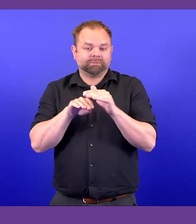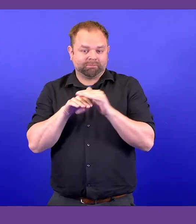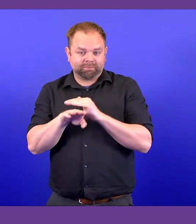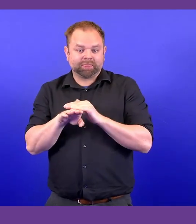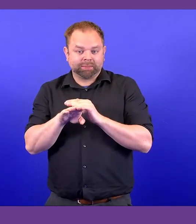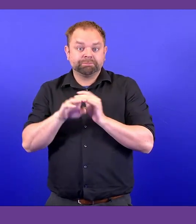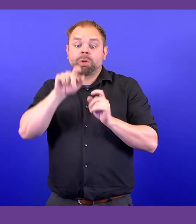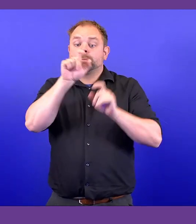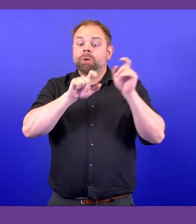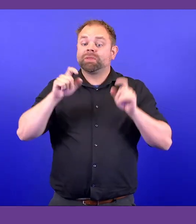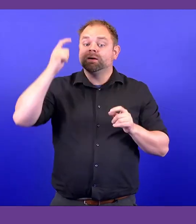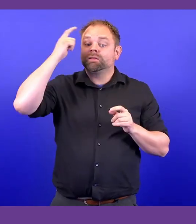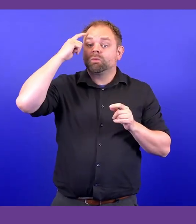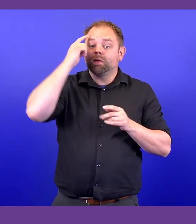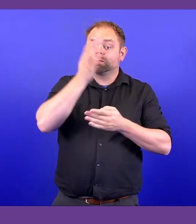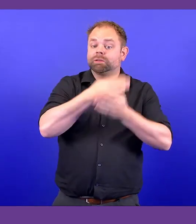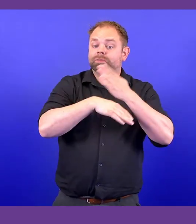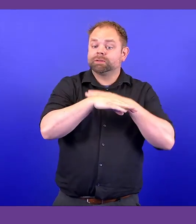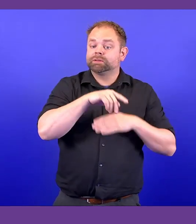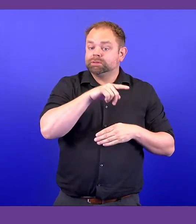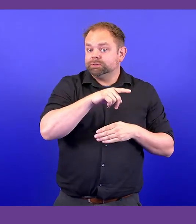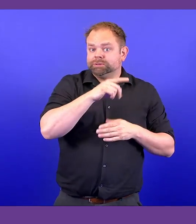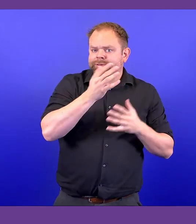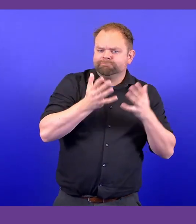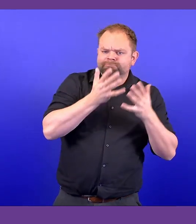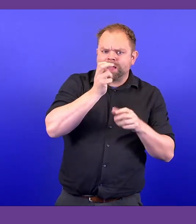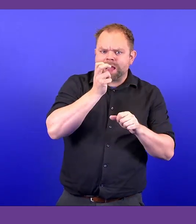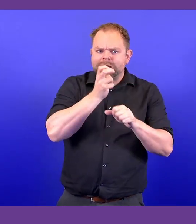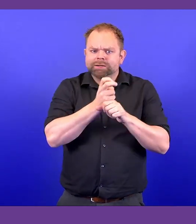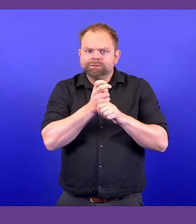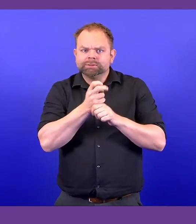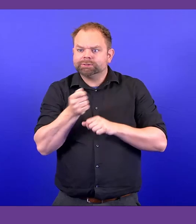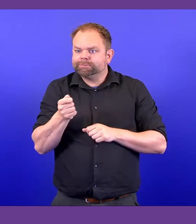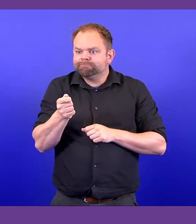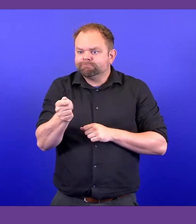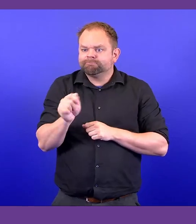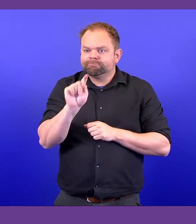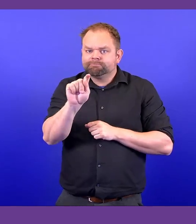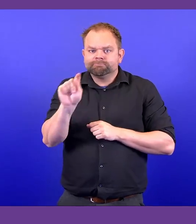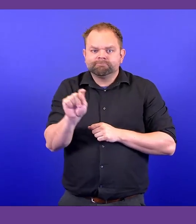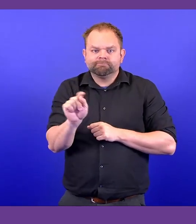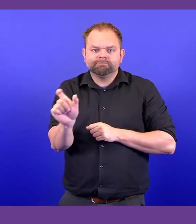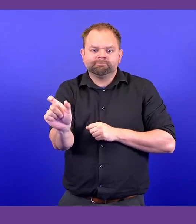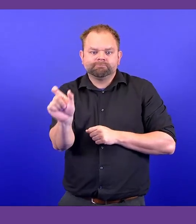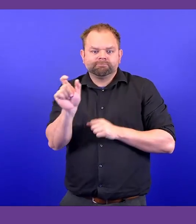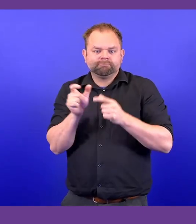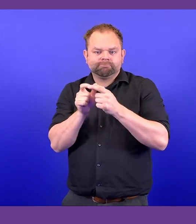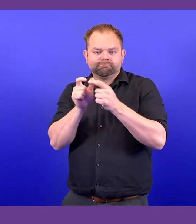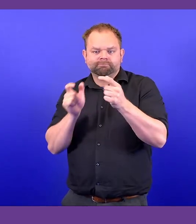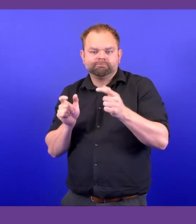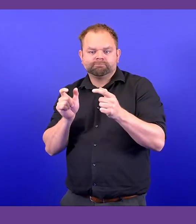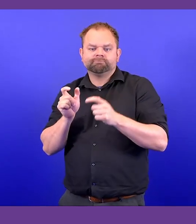And when things go wrong, it can be difficult to find information about what to do next.